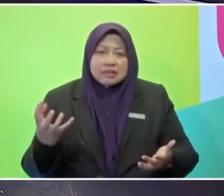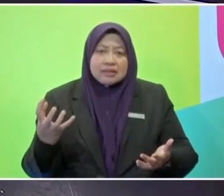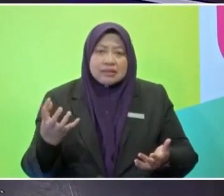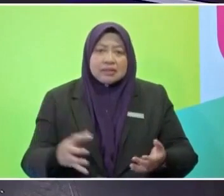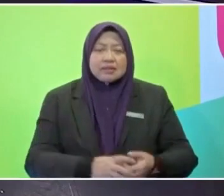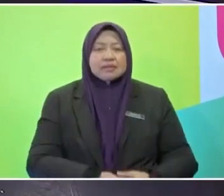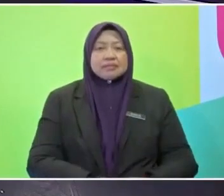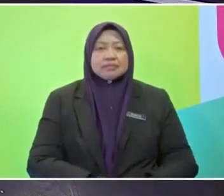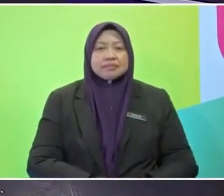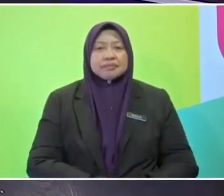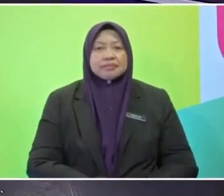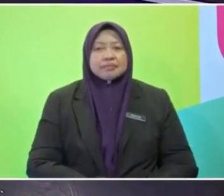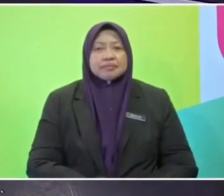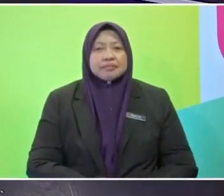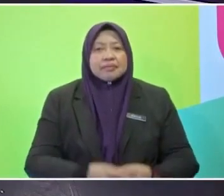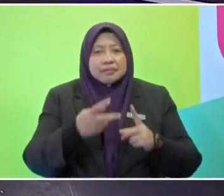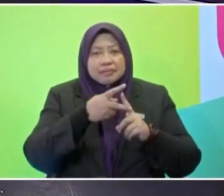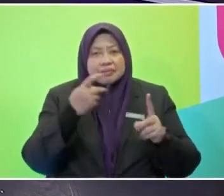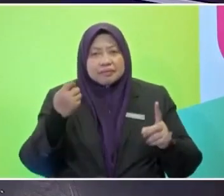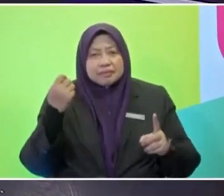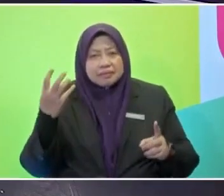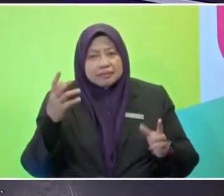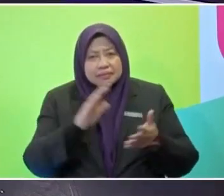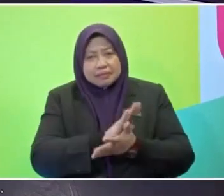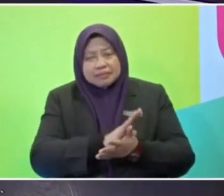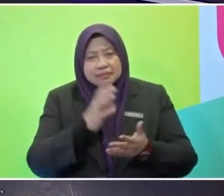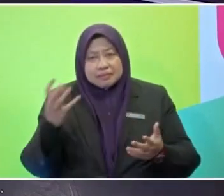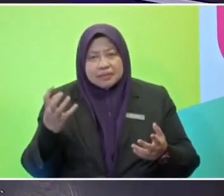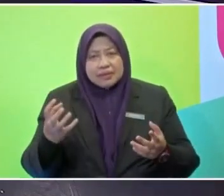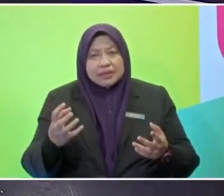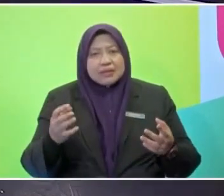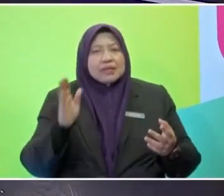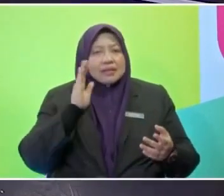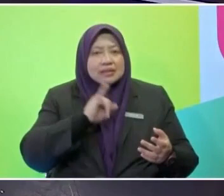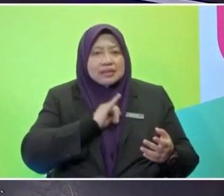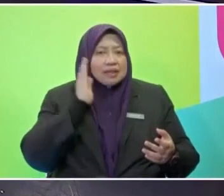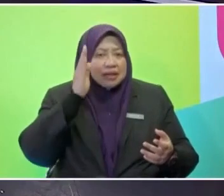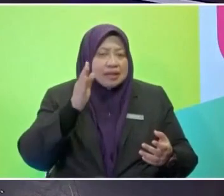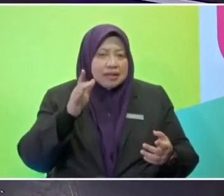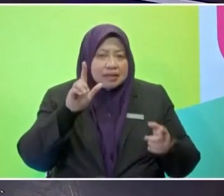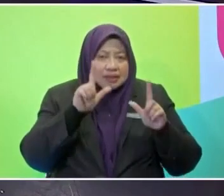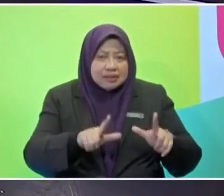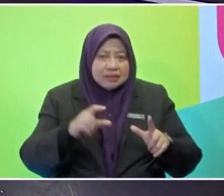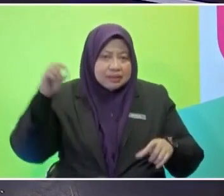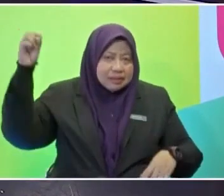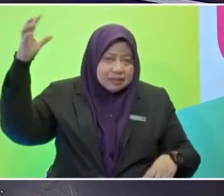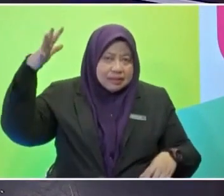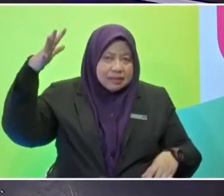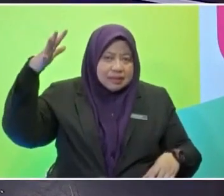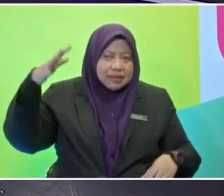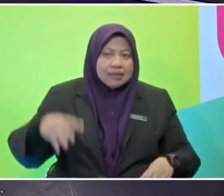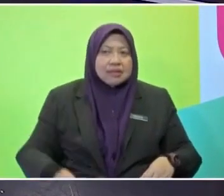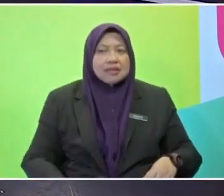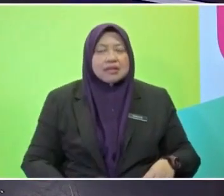cut. Okay. So what I'm going to do is I'm going to shine it upon this screen here. Mm-hmm. Okay. Alright,